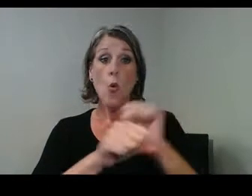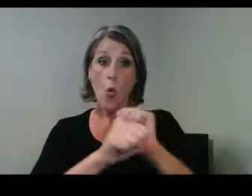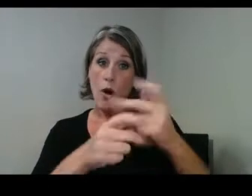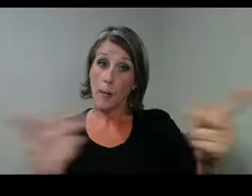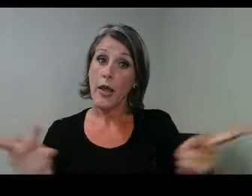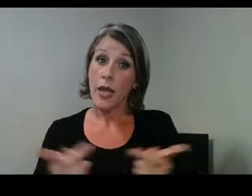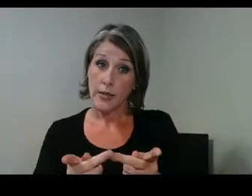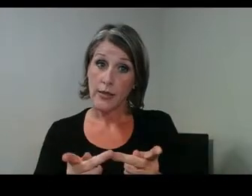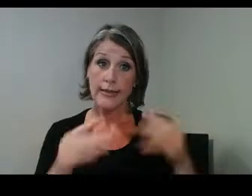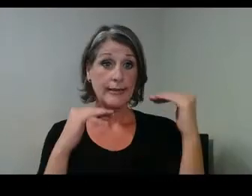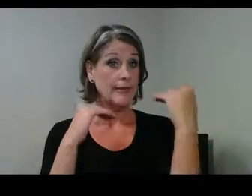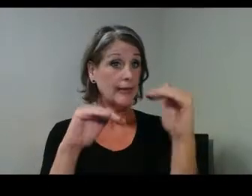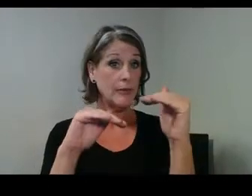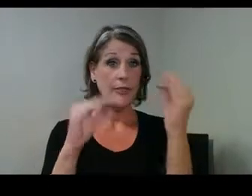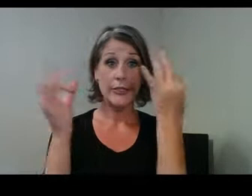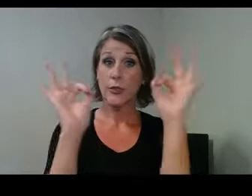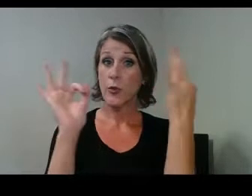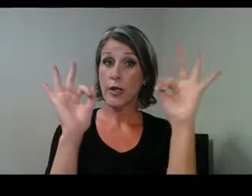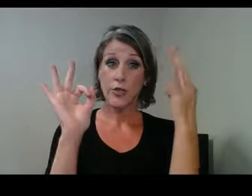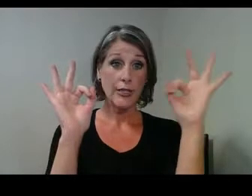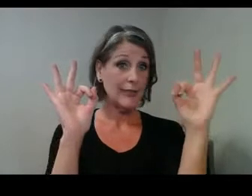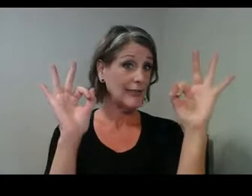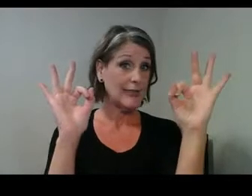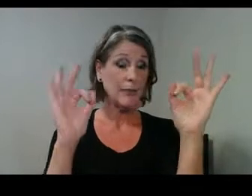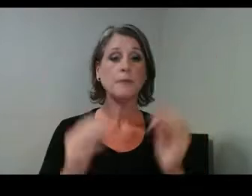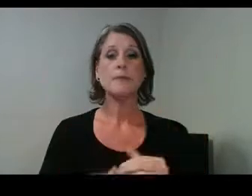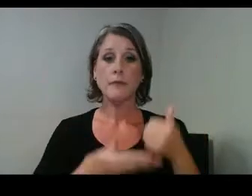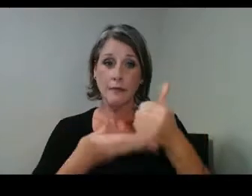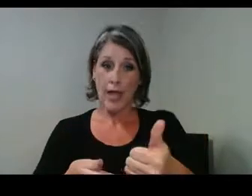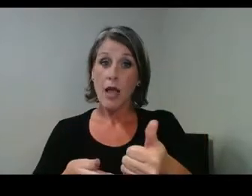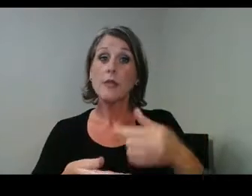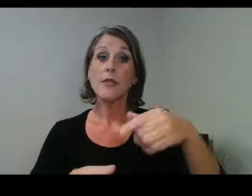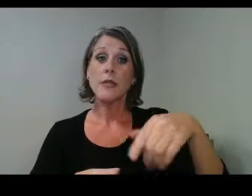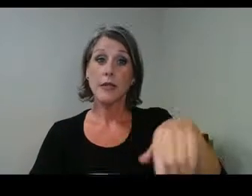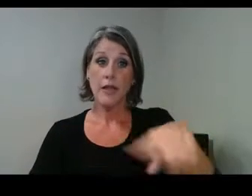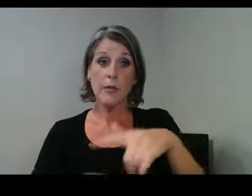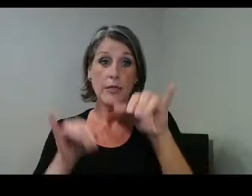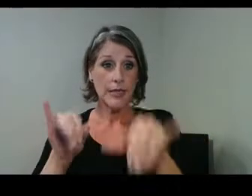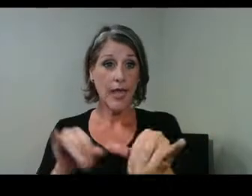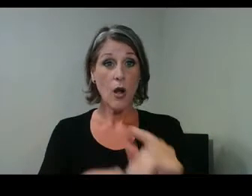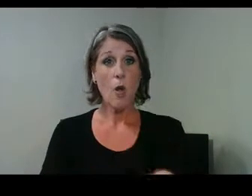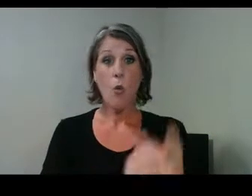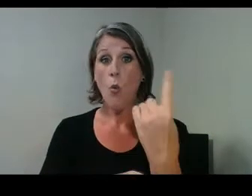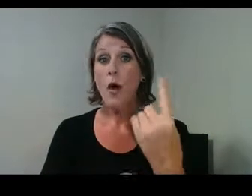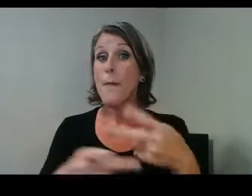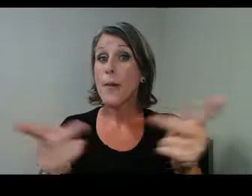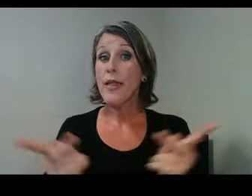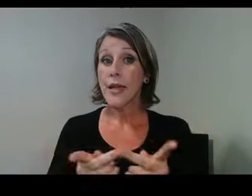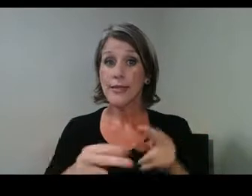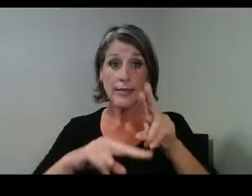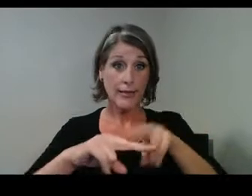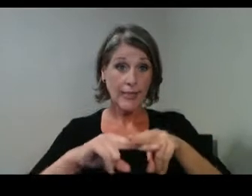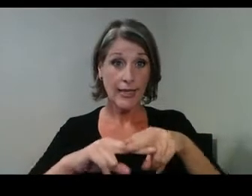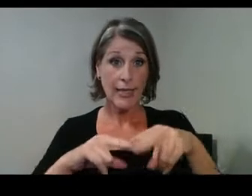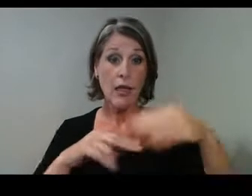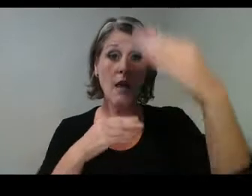distractions and helps them to stay in one place facing the camera. We also